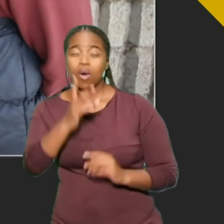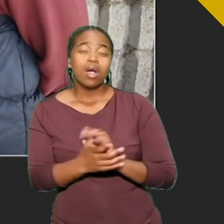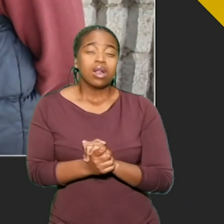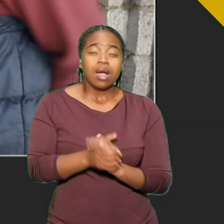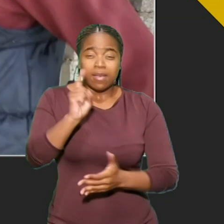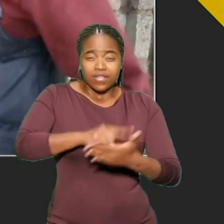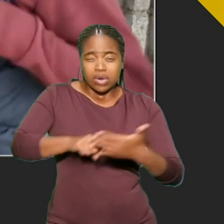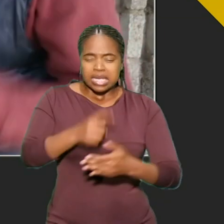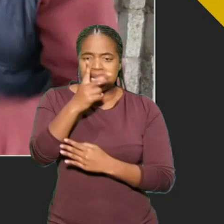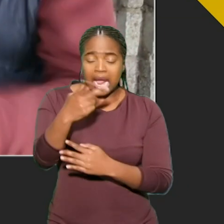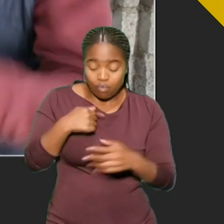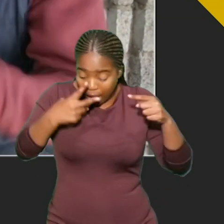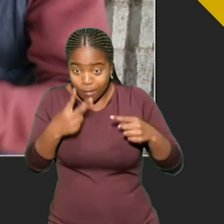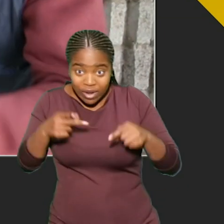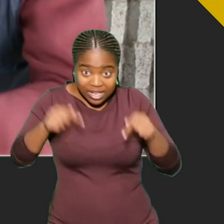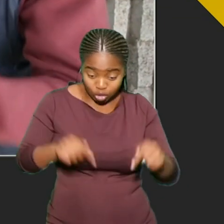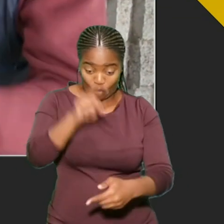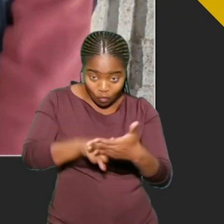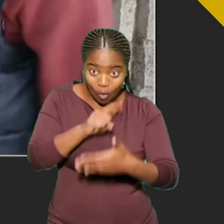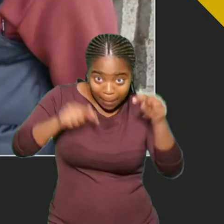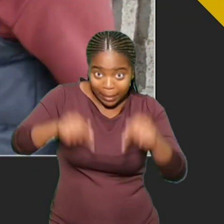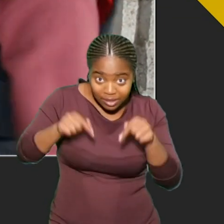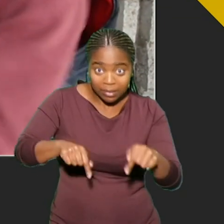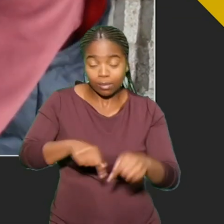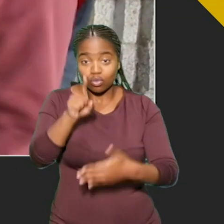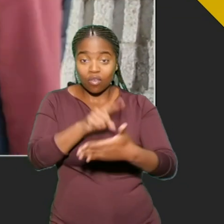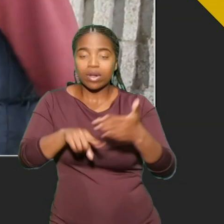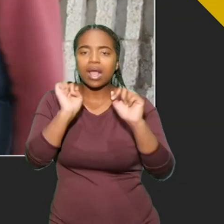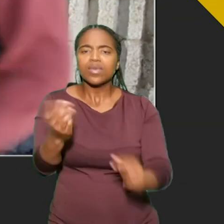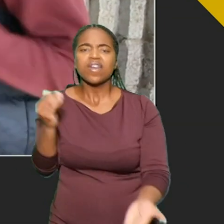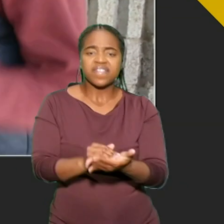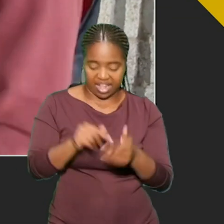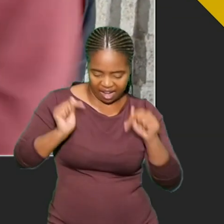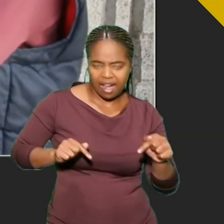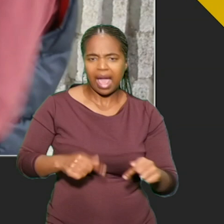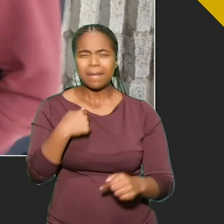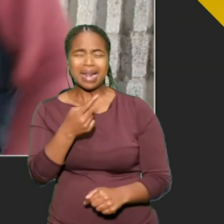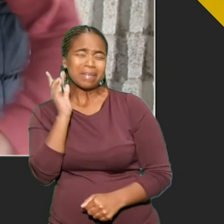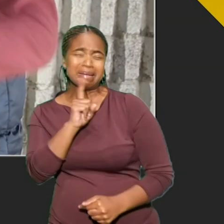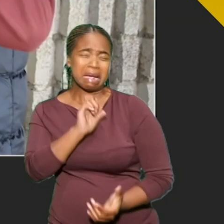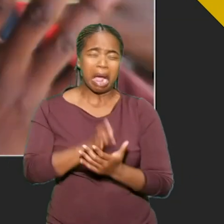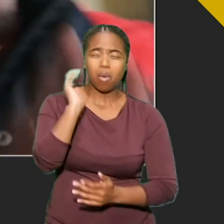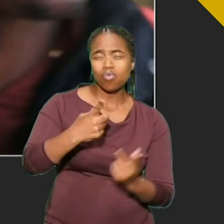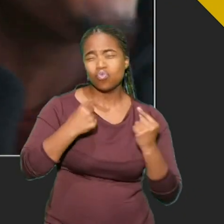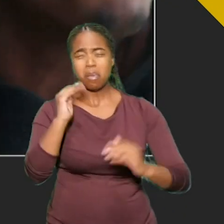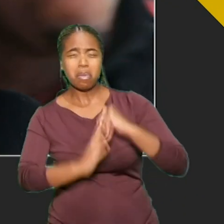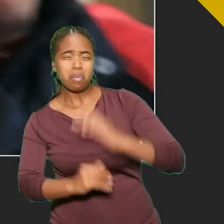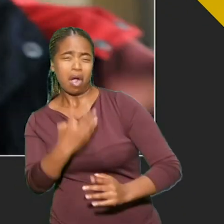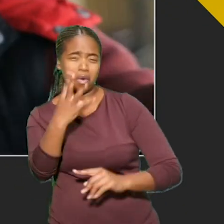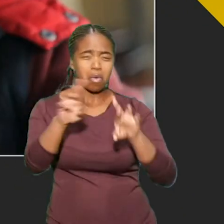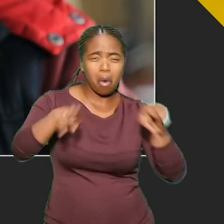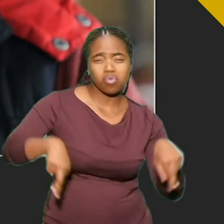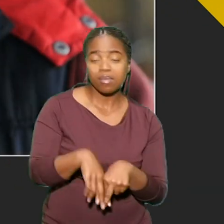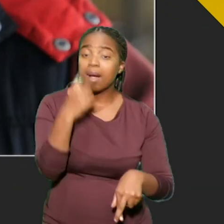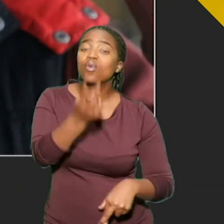Tsepo ngoba sizovota manje bazofika la elokishini besithembisa izinto ezinkulu bese bazosakhela uforum buka